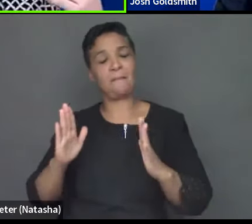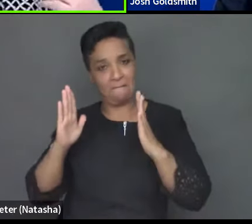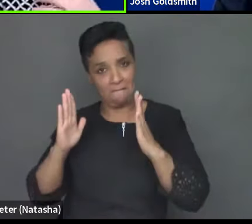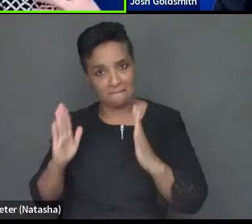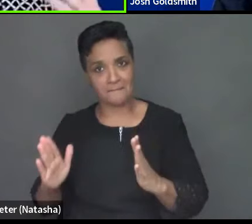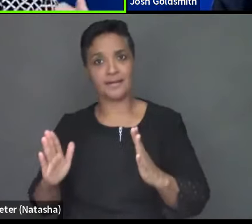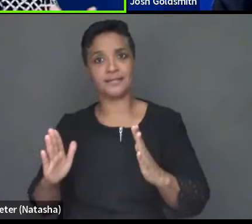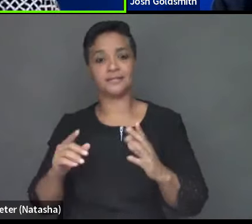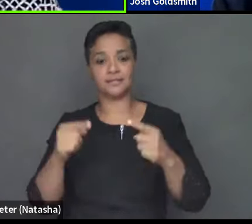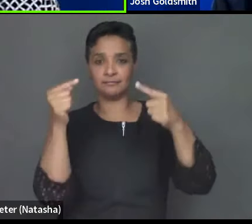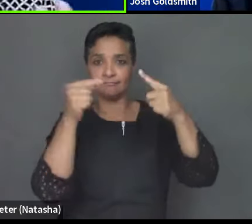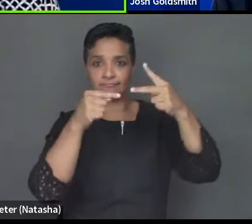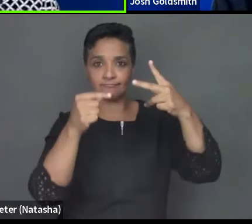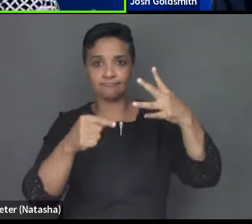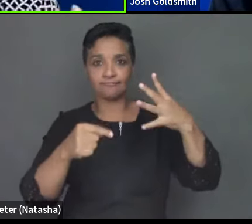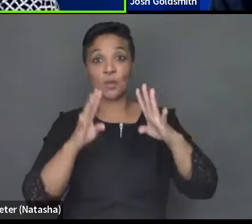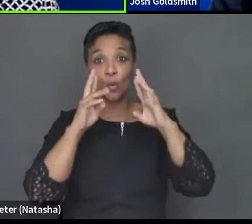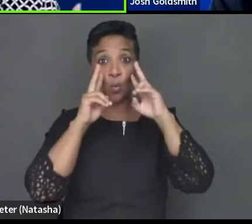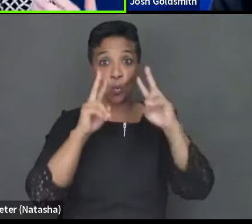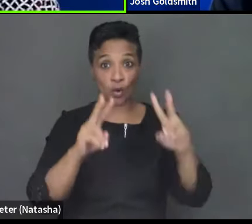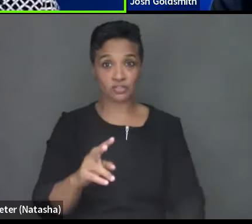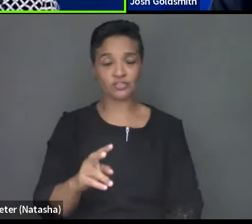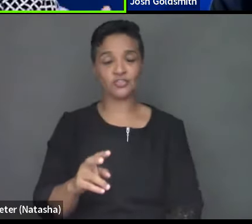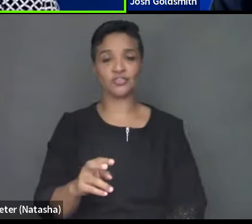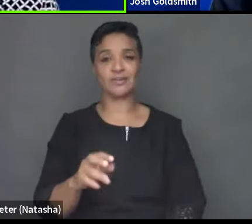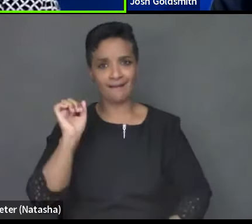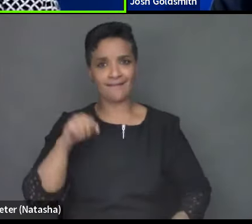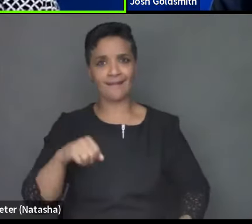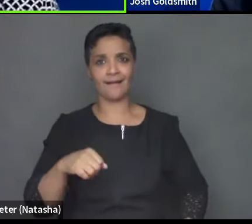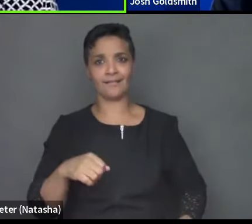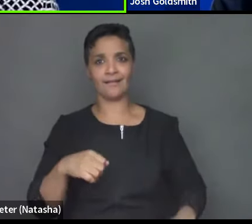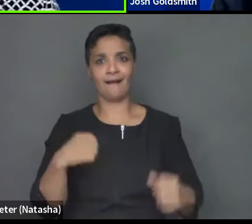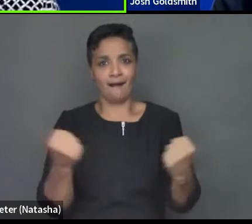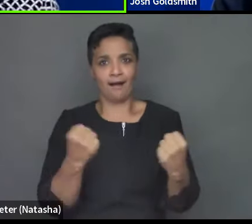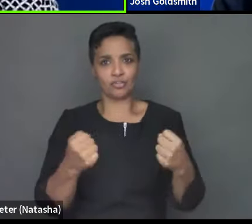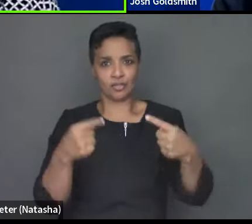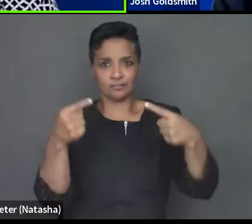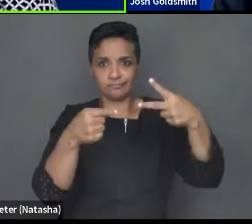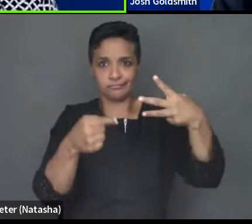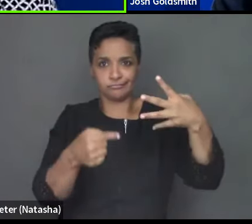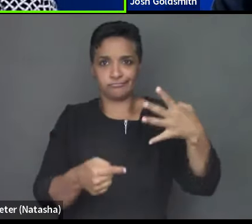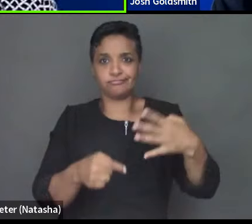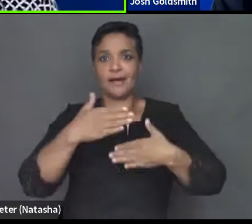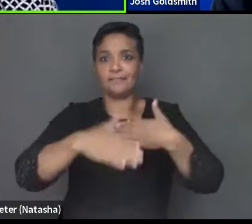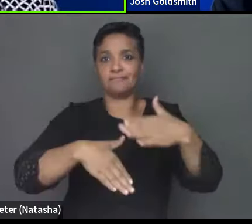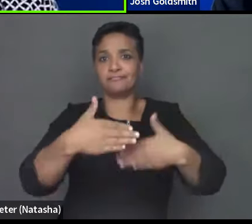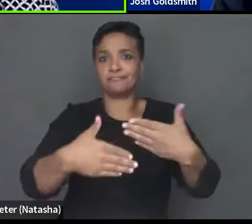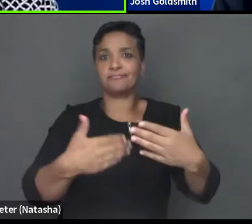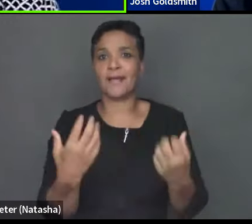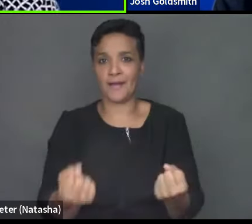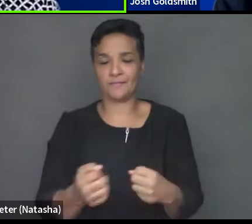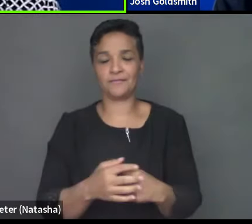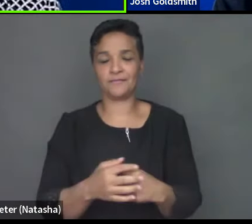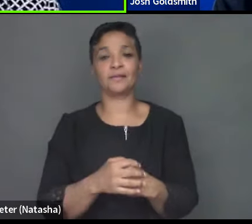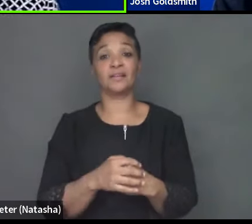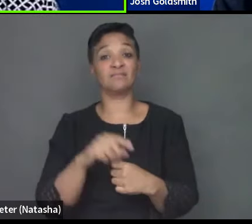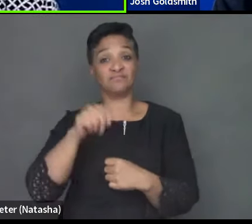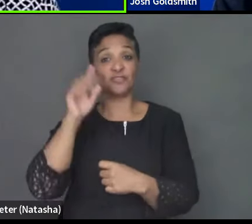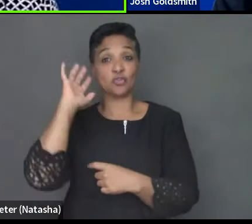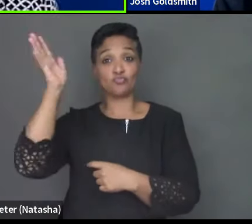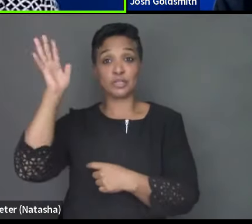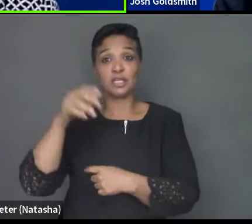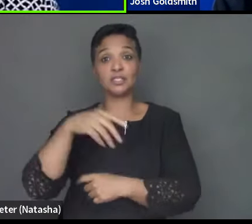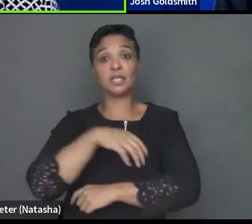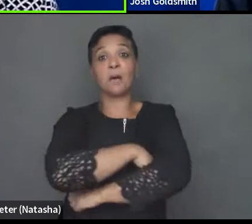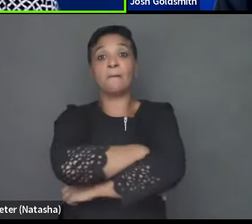actionable that we have actionable steps in every single presentation. So these are not the kinds of presentations where you're just going to